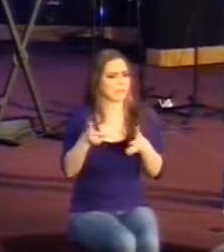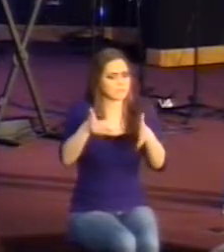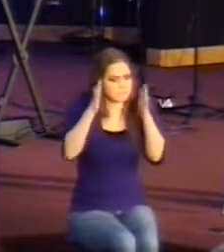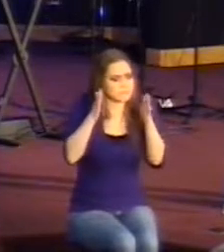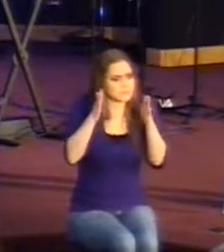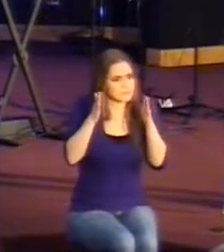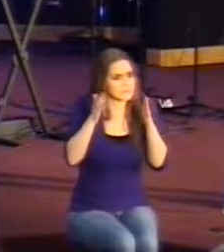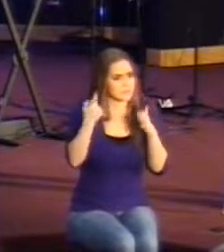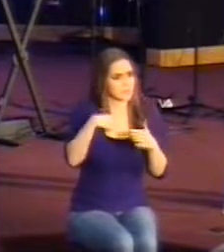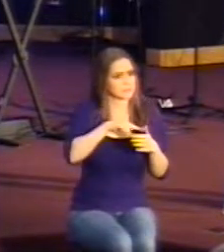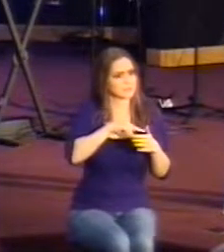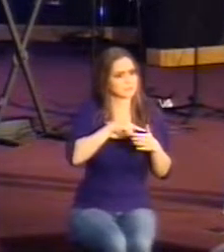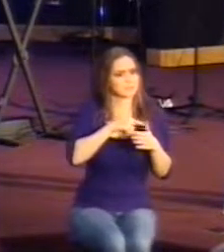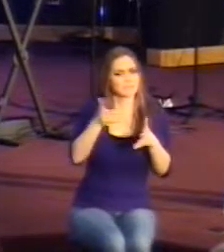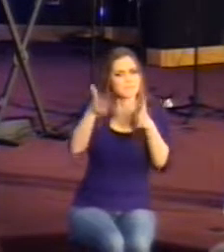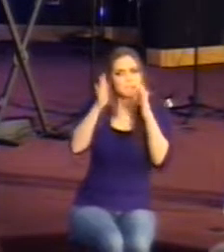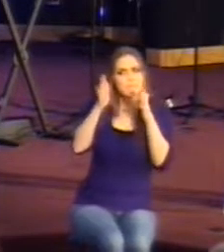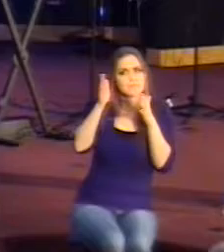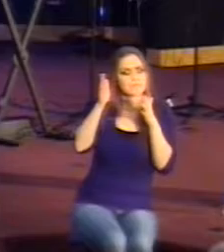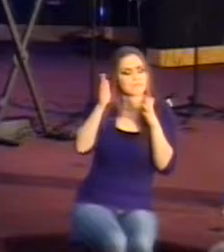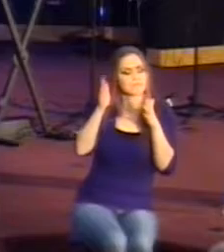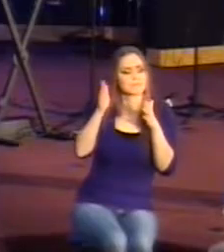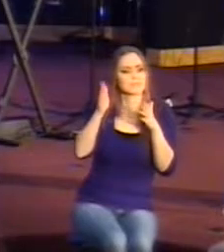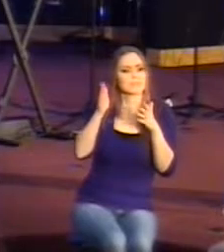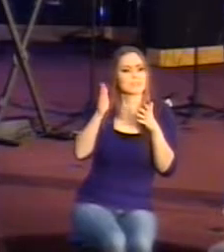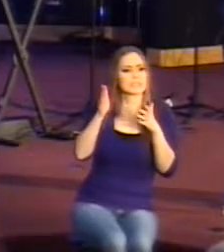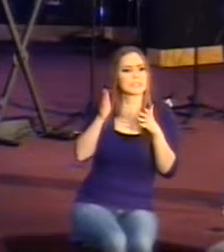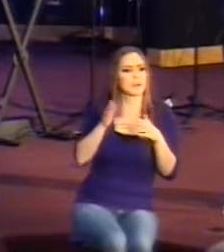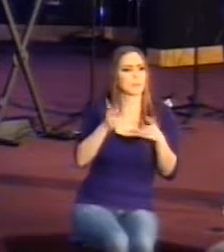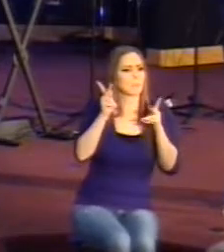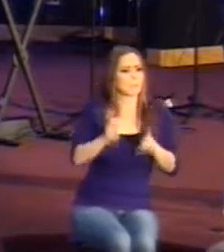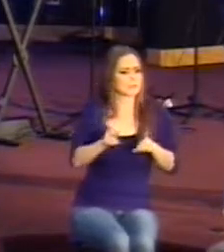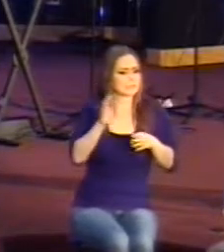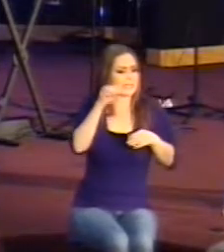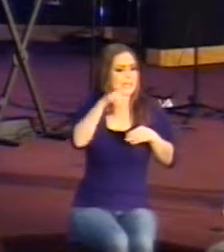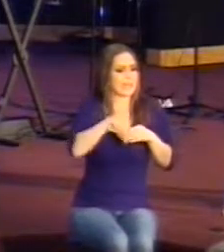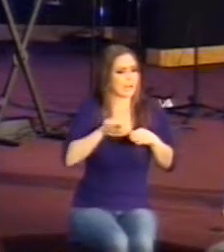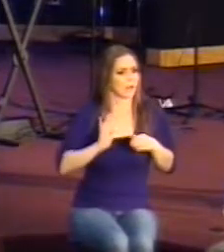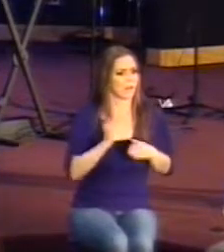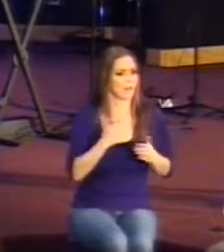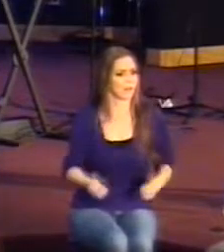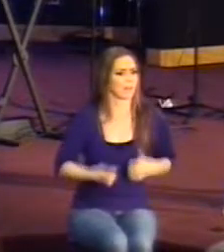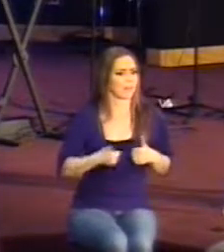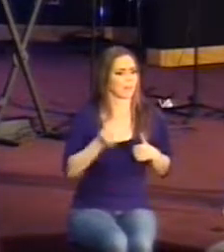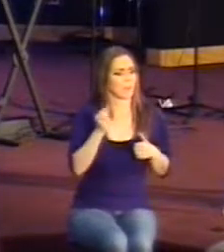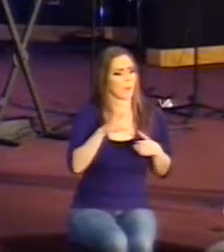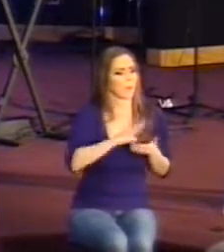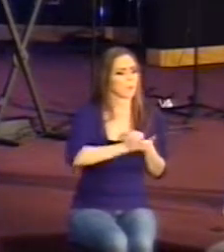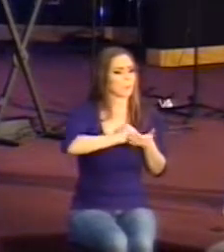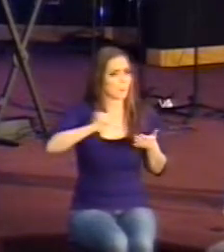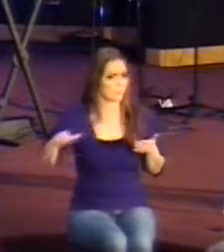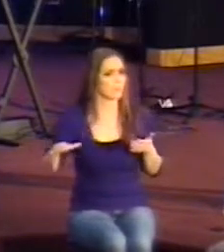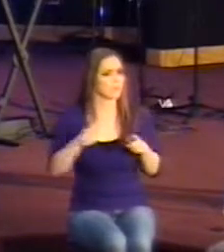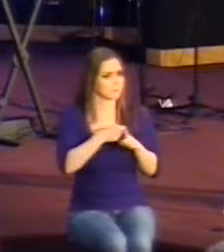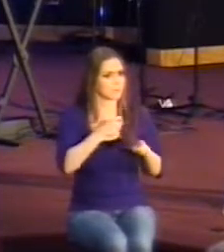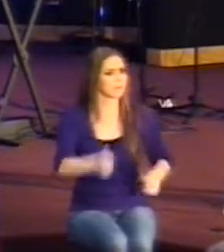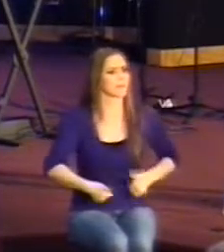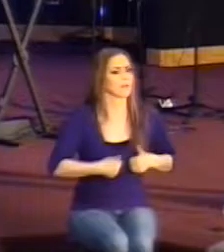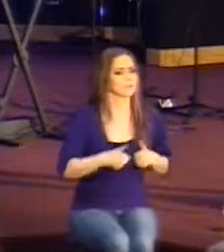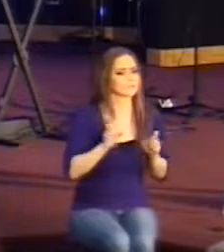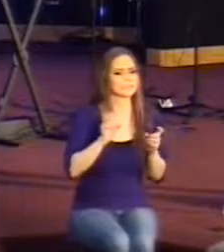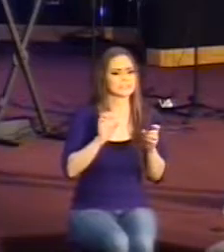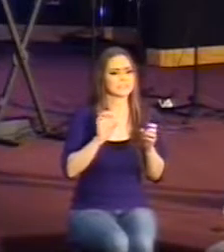is on him. He may put someone into our life or remove someone from our life. He may change